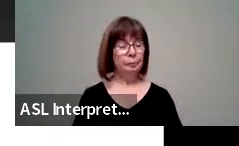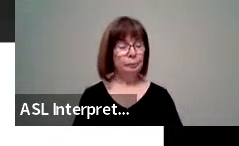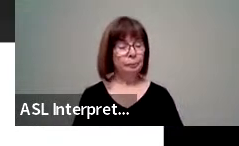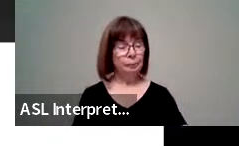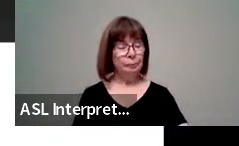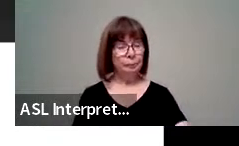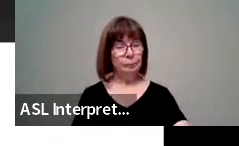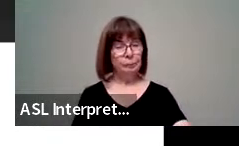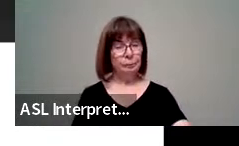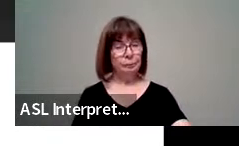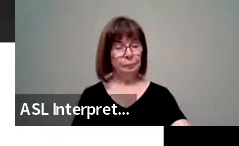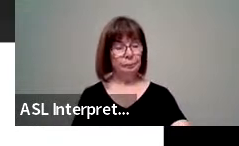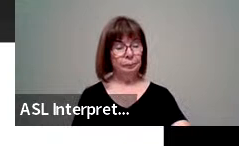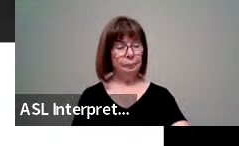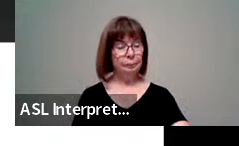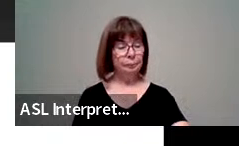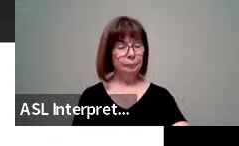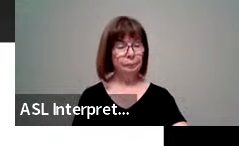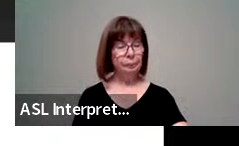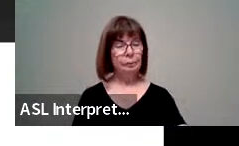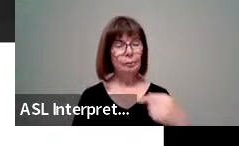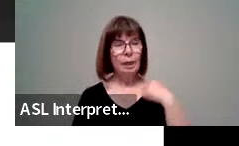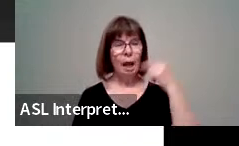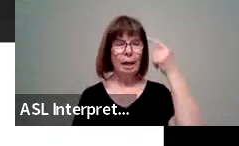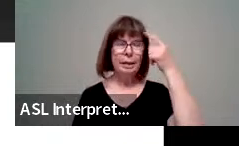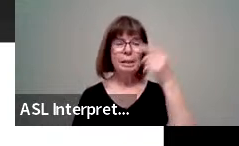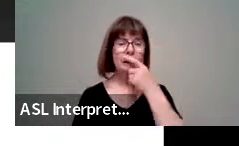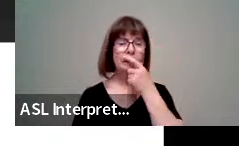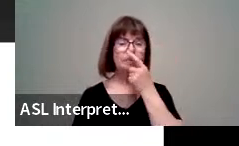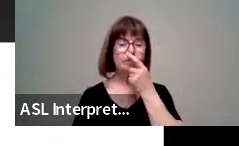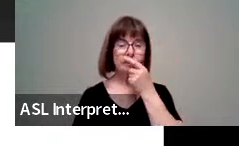So I think